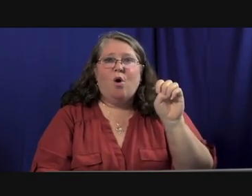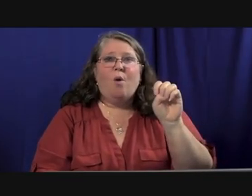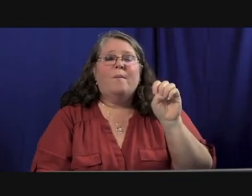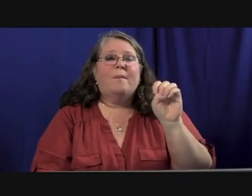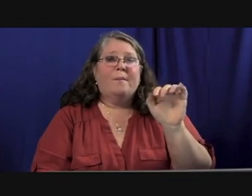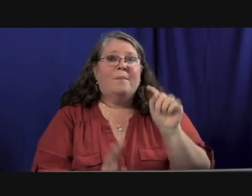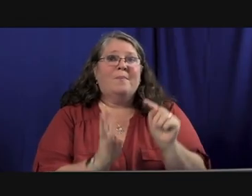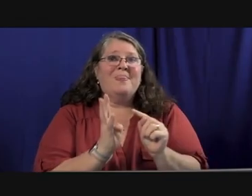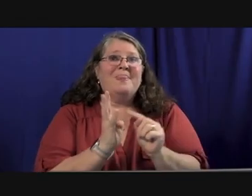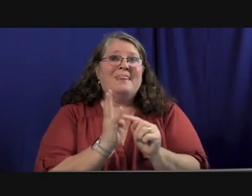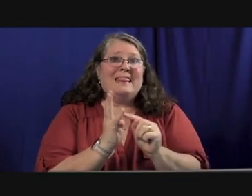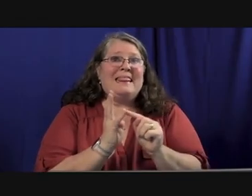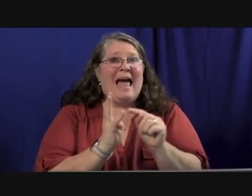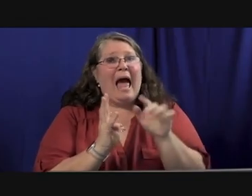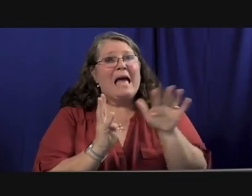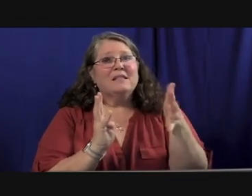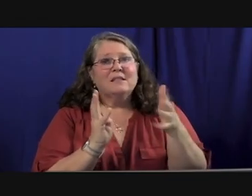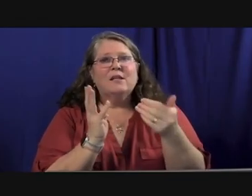syndrome.